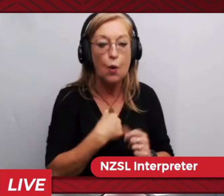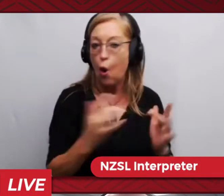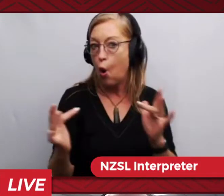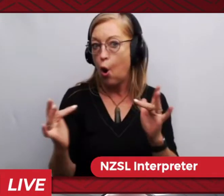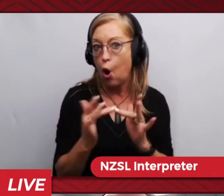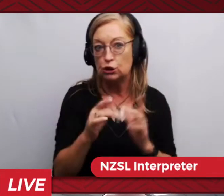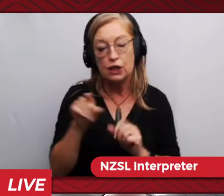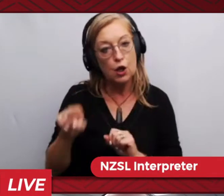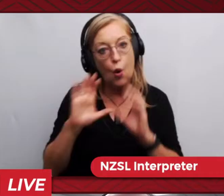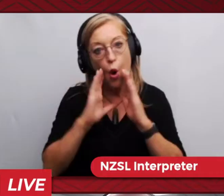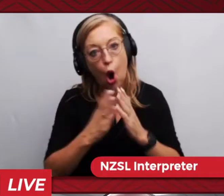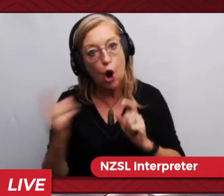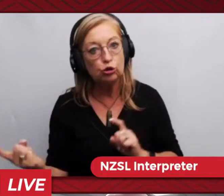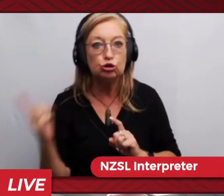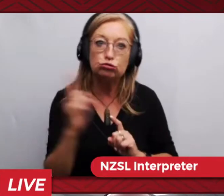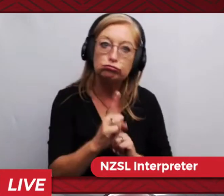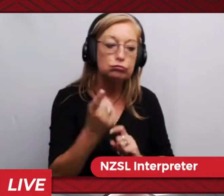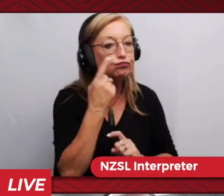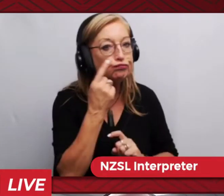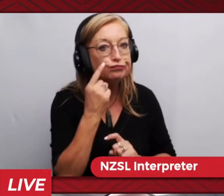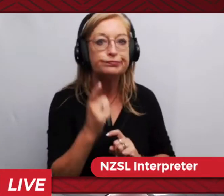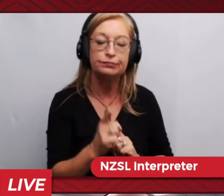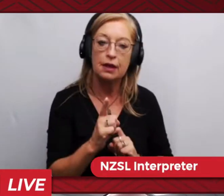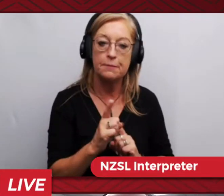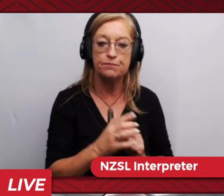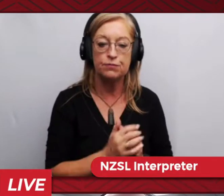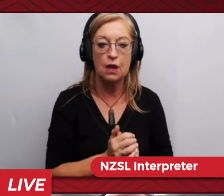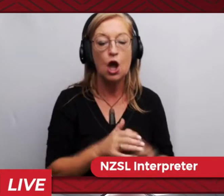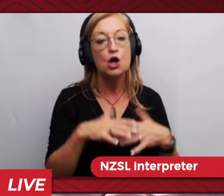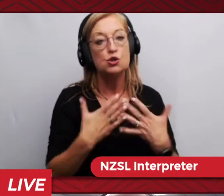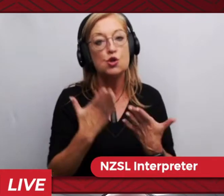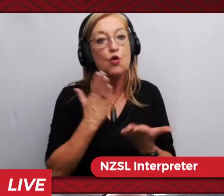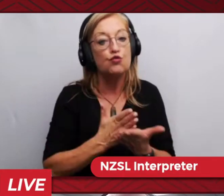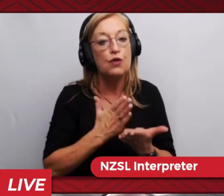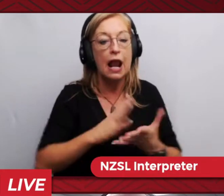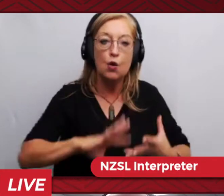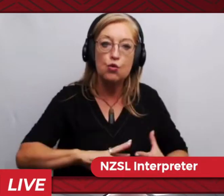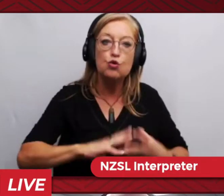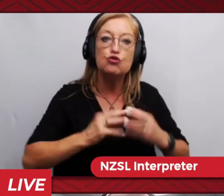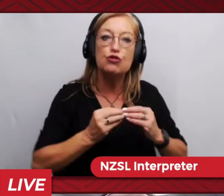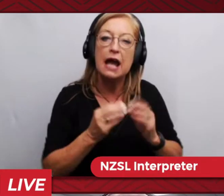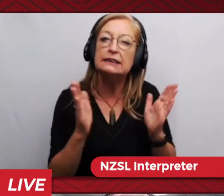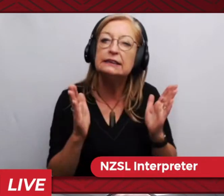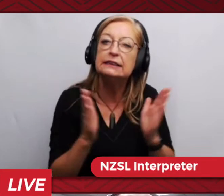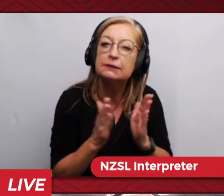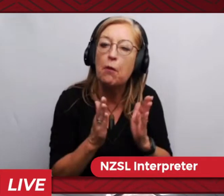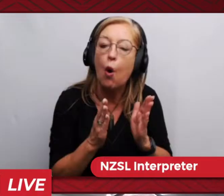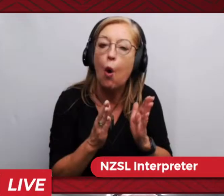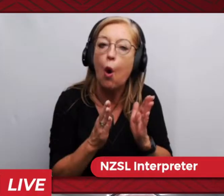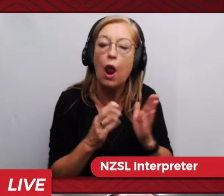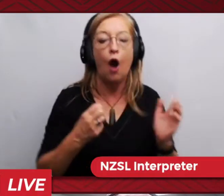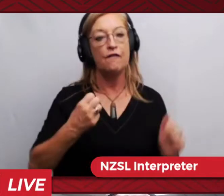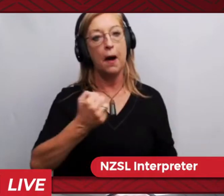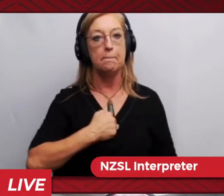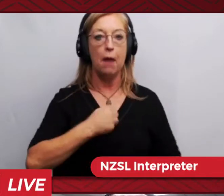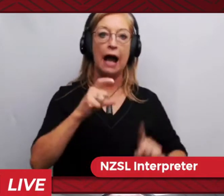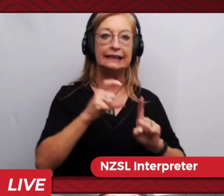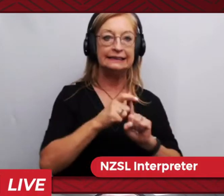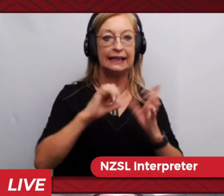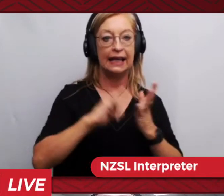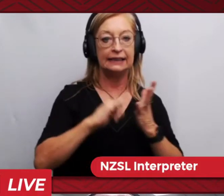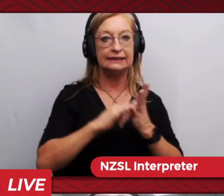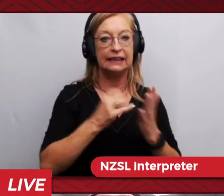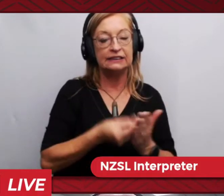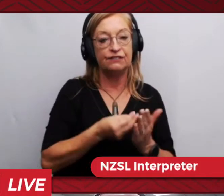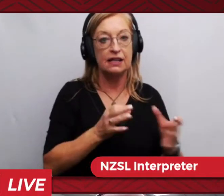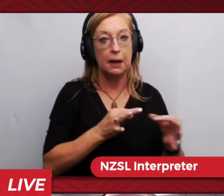they can have a look at what that means. So essentially, we're going to create mini versions of a My DSS funding plan over the next wee while